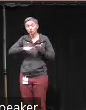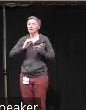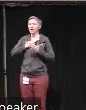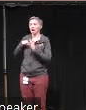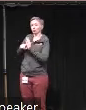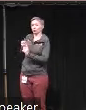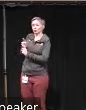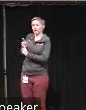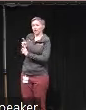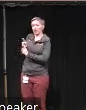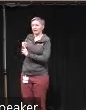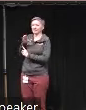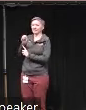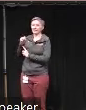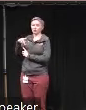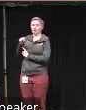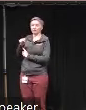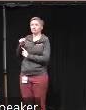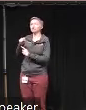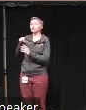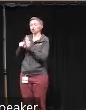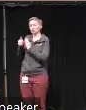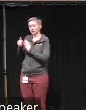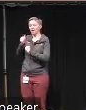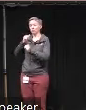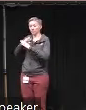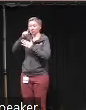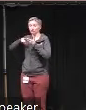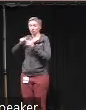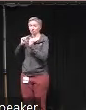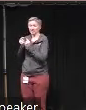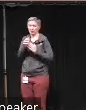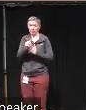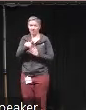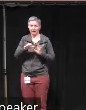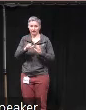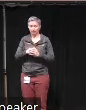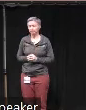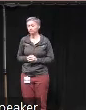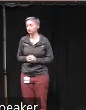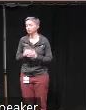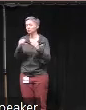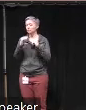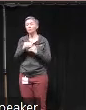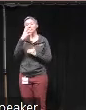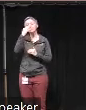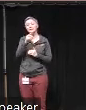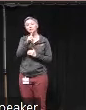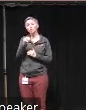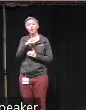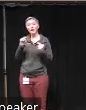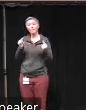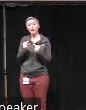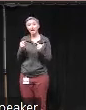suicide, CSPS, Suicide Prevention Research Team. And the sleep disorder and pain is